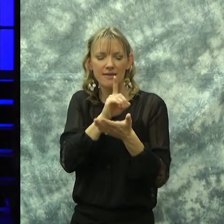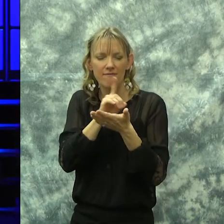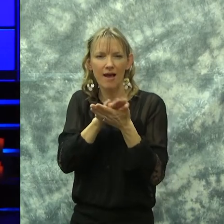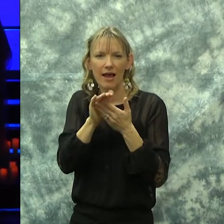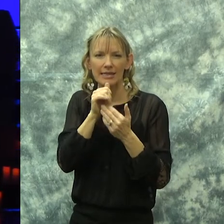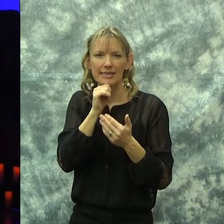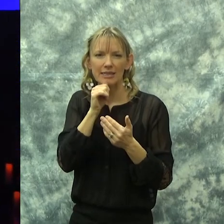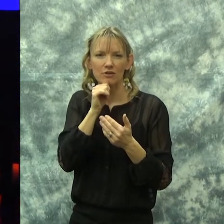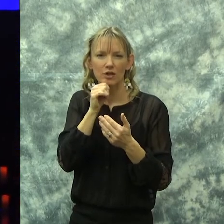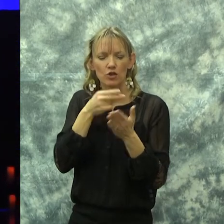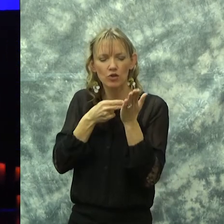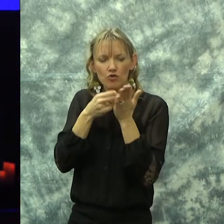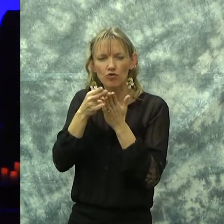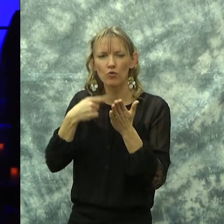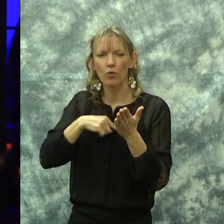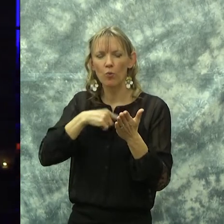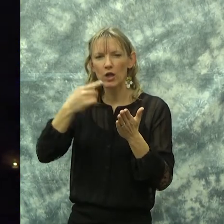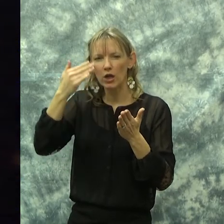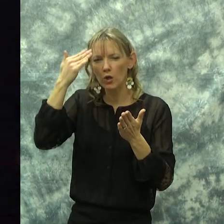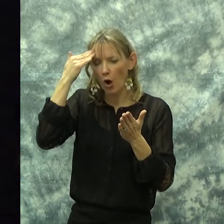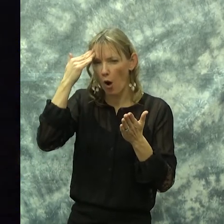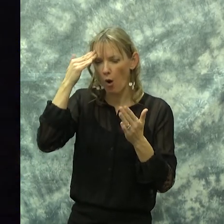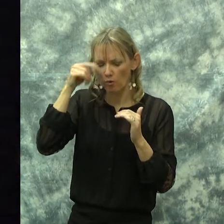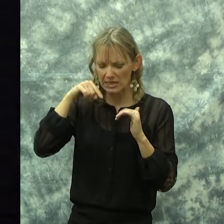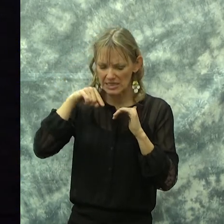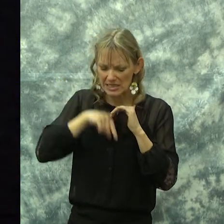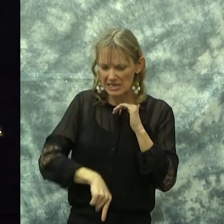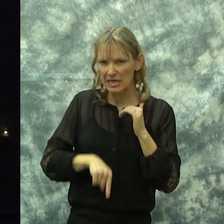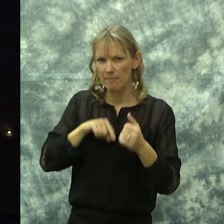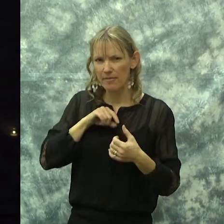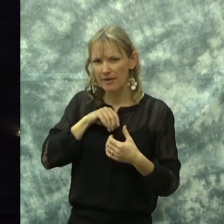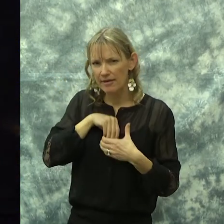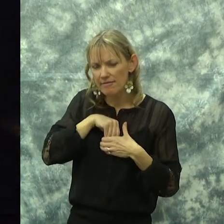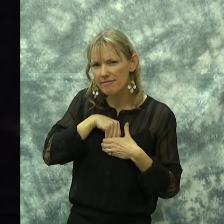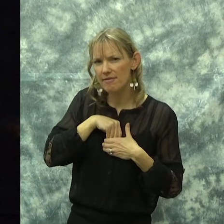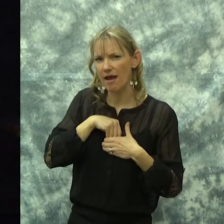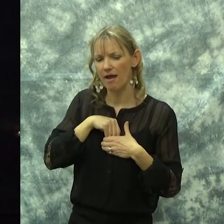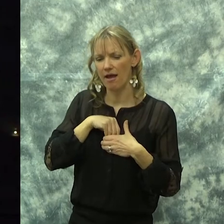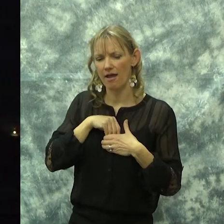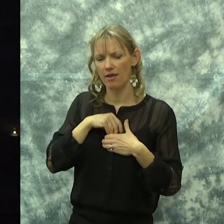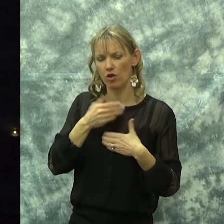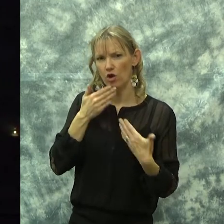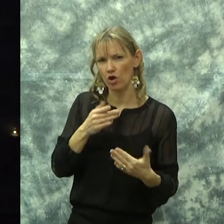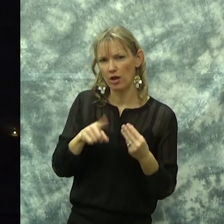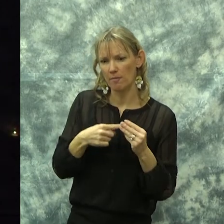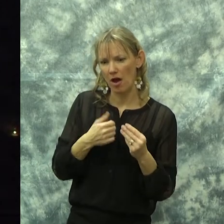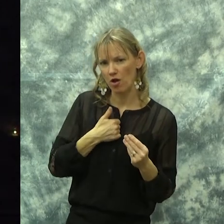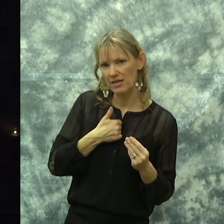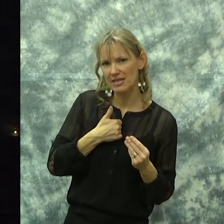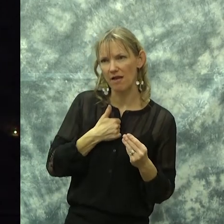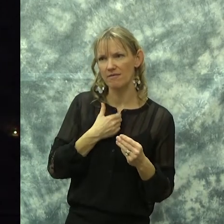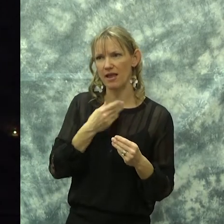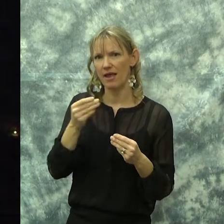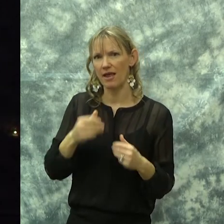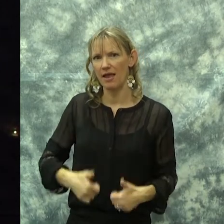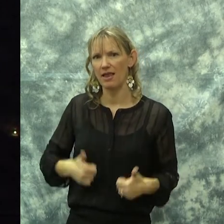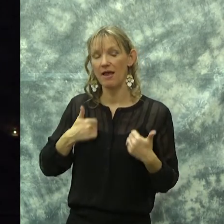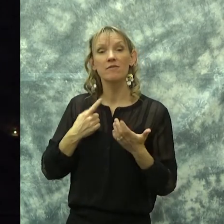is that truth we know so deep within us about the good of ourselves and of life that we're sometimes afraid to tell